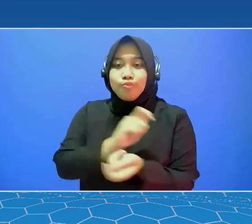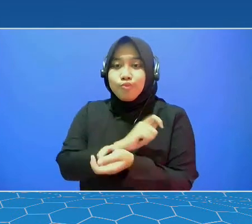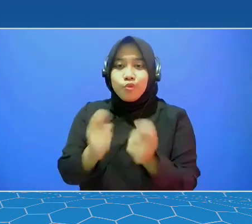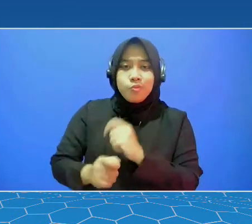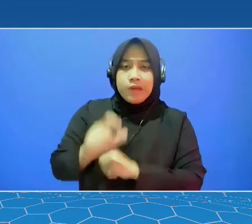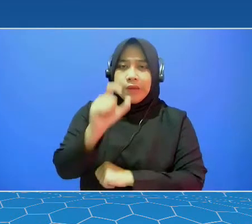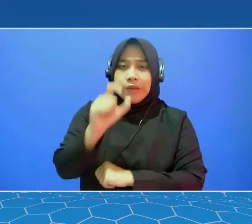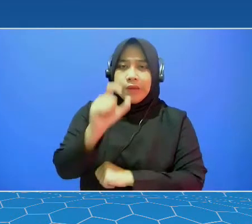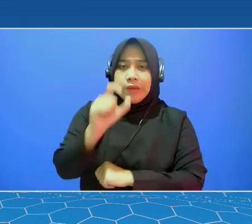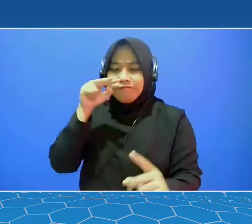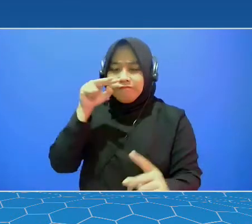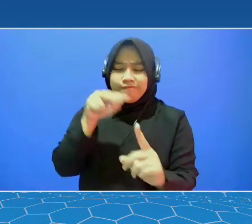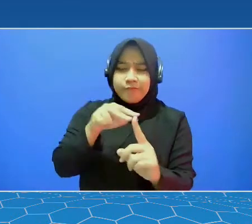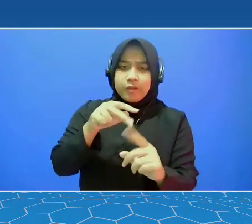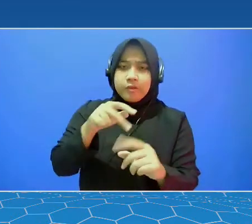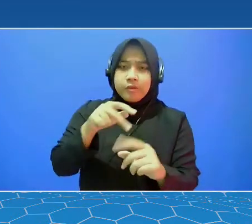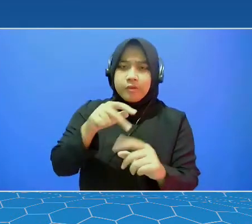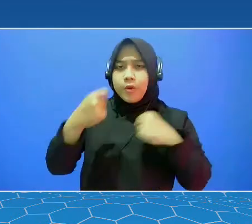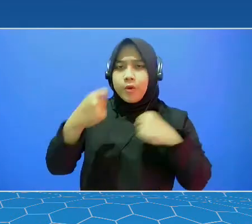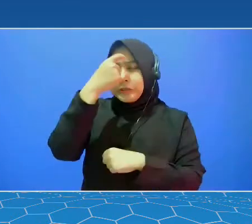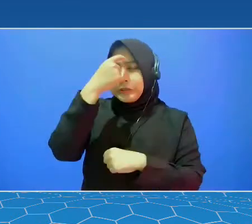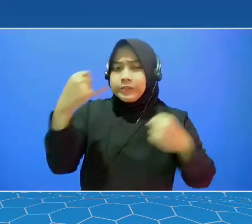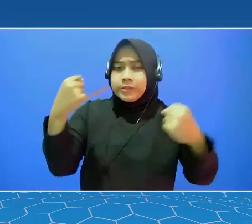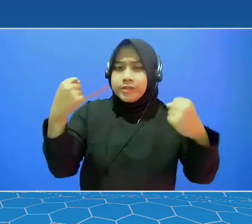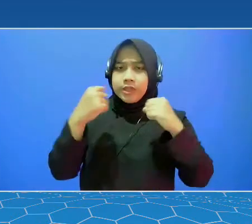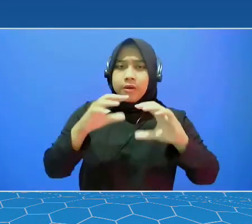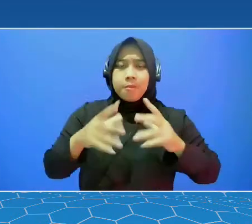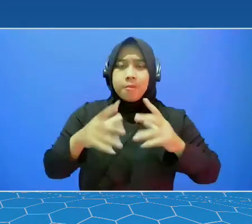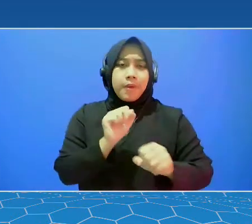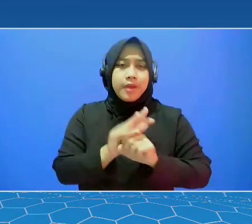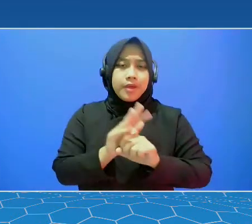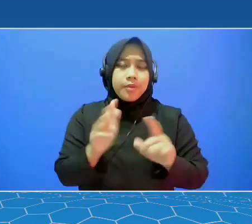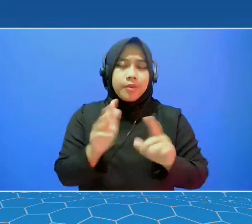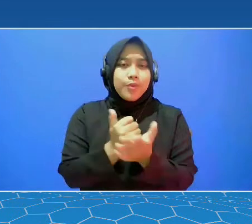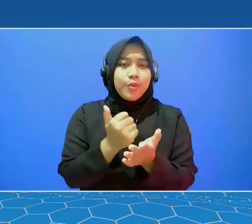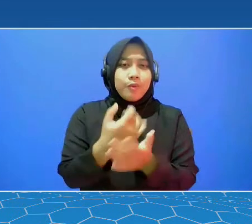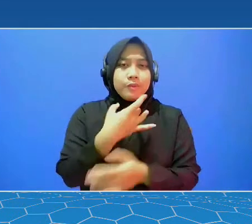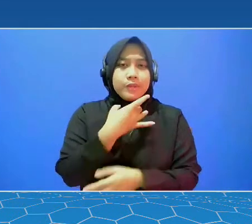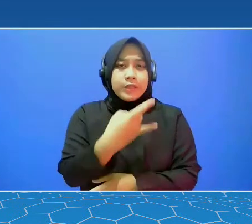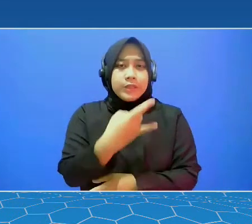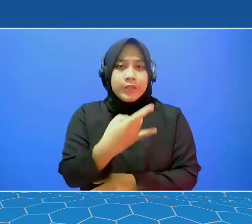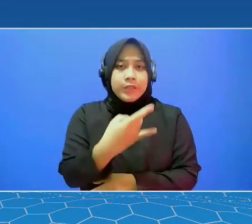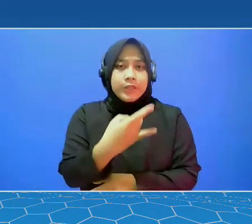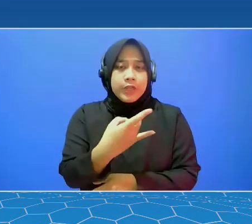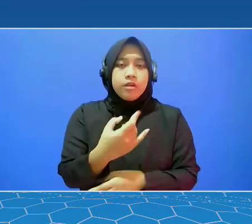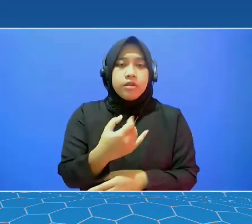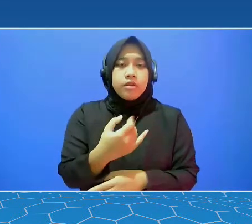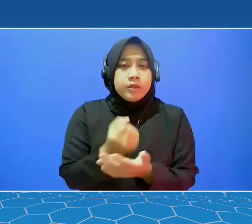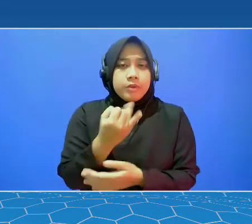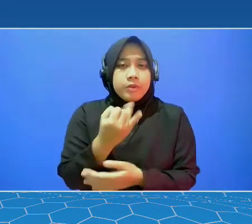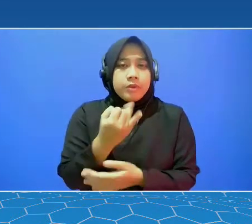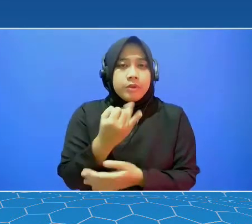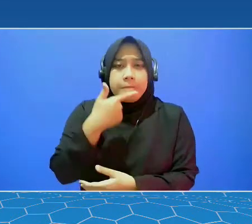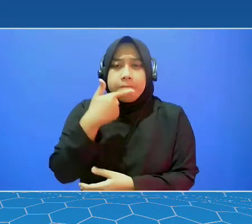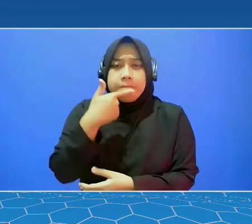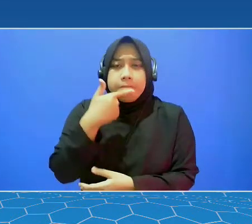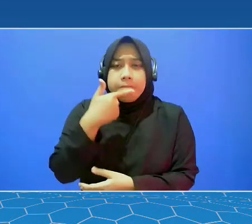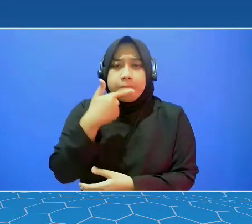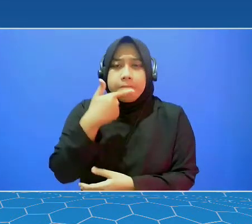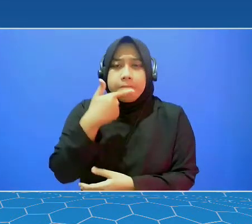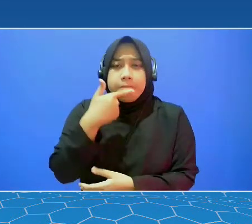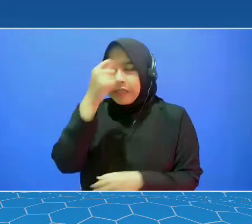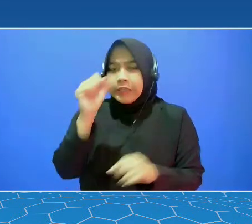really interesting to understand just how important non-communicable diseases have been